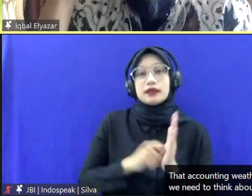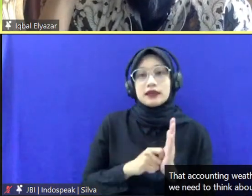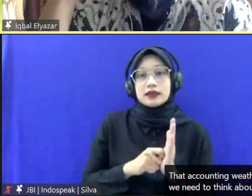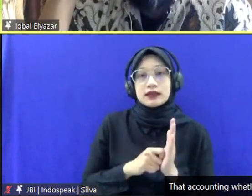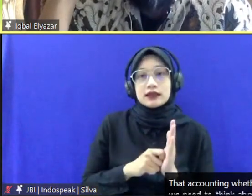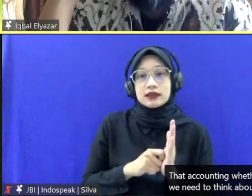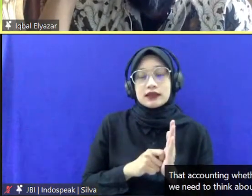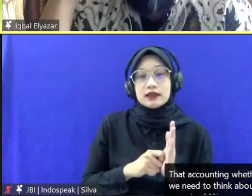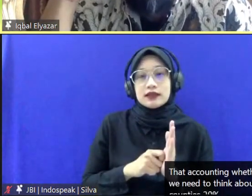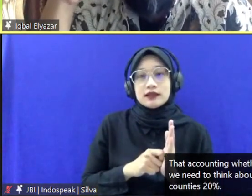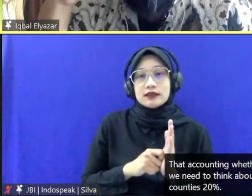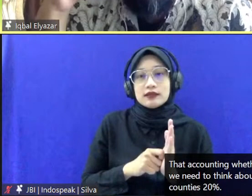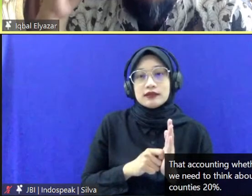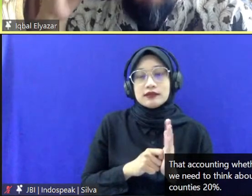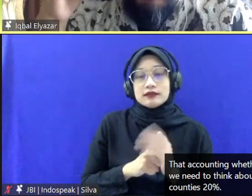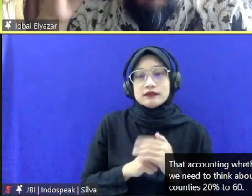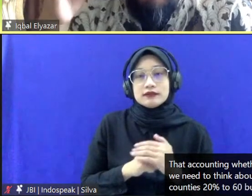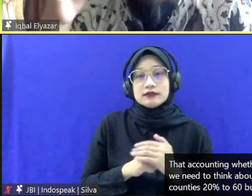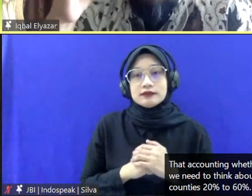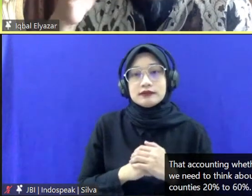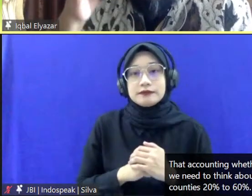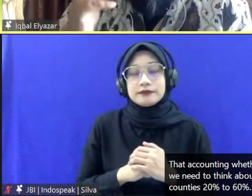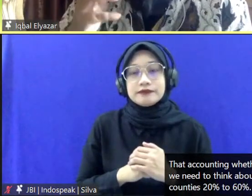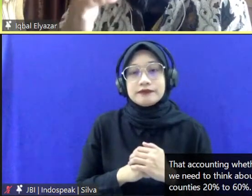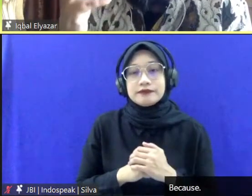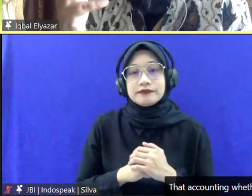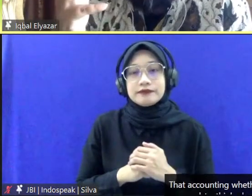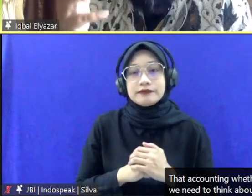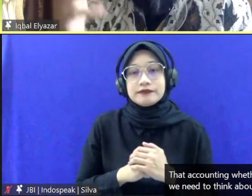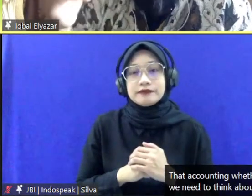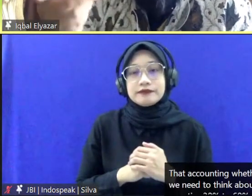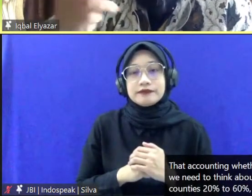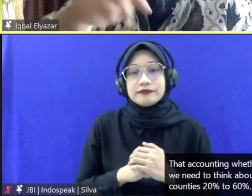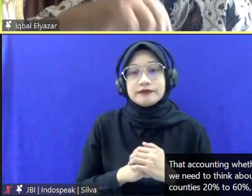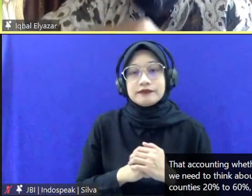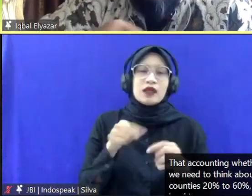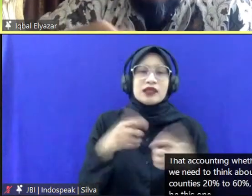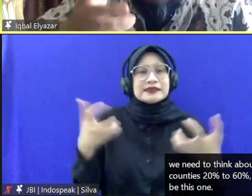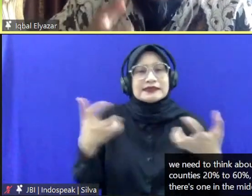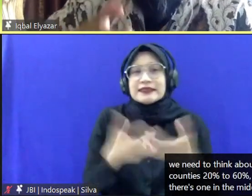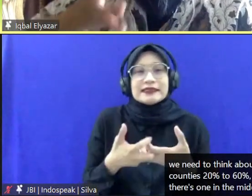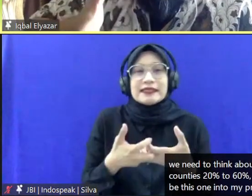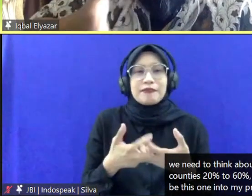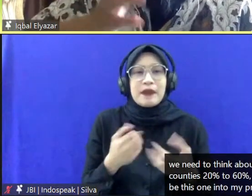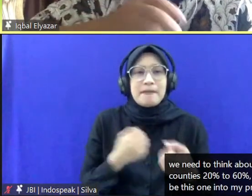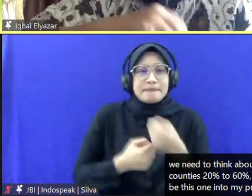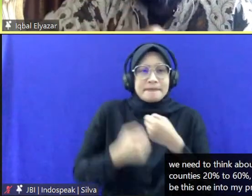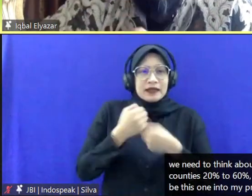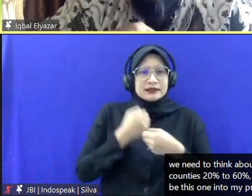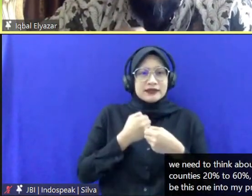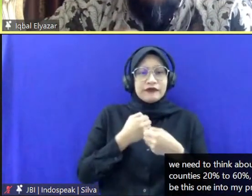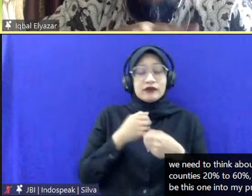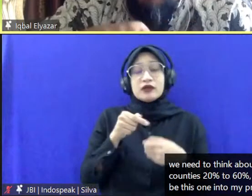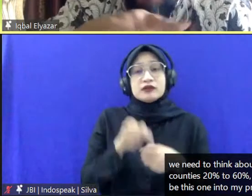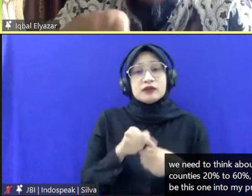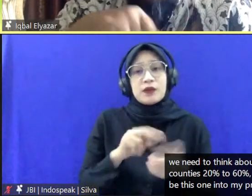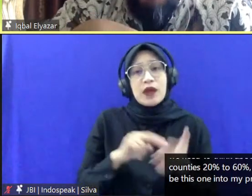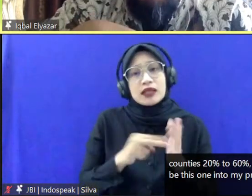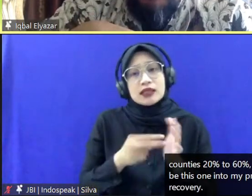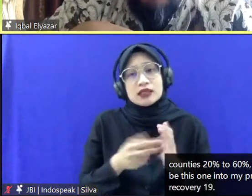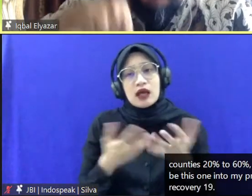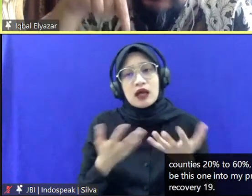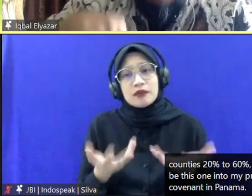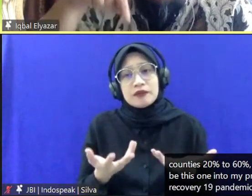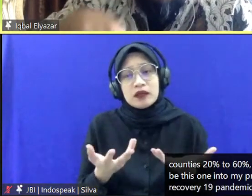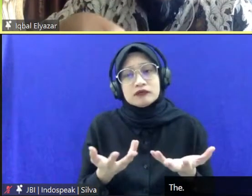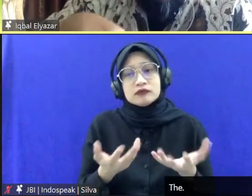is 20% to 60%, because the system is passive. That's why in my presentation I learned from the COVID-19